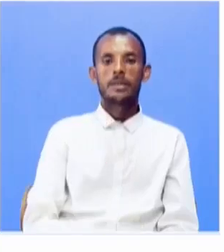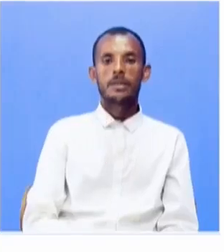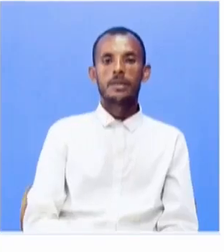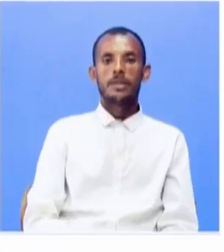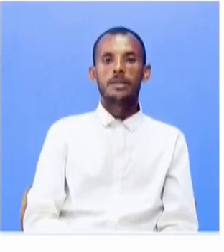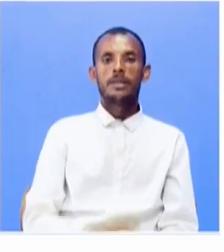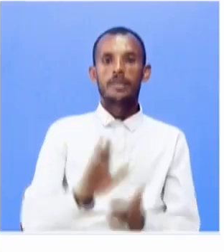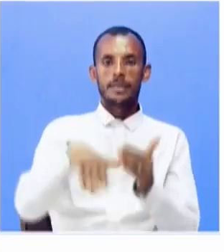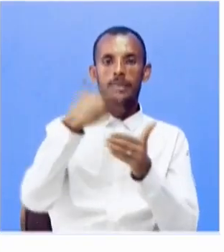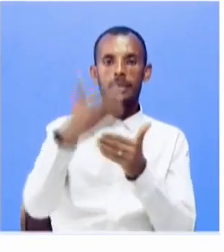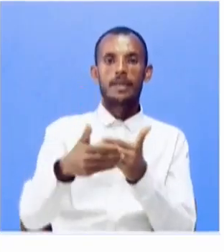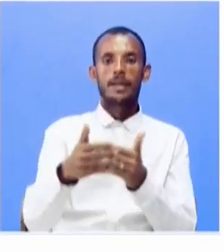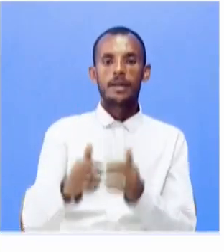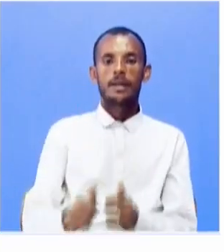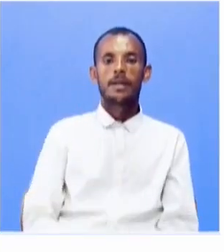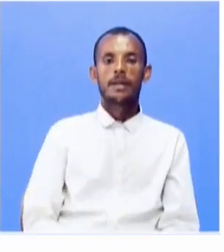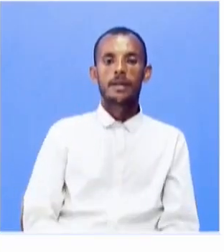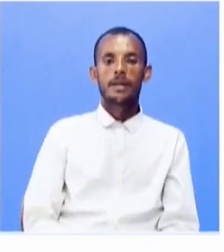Then